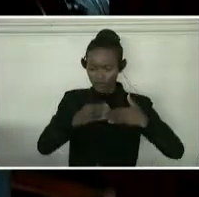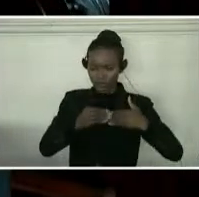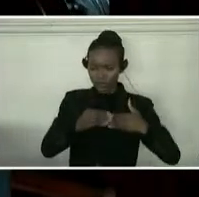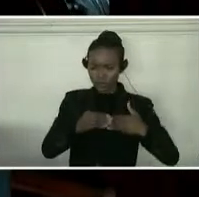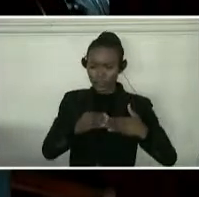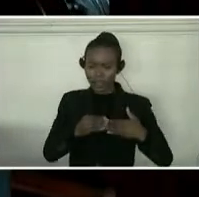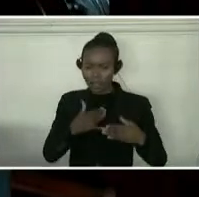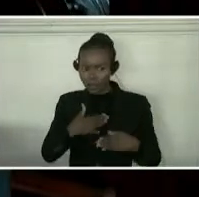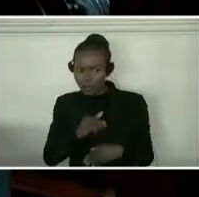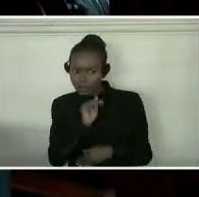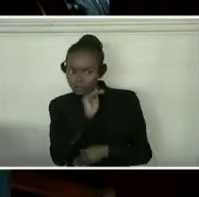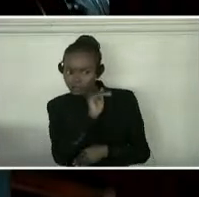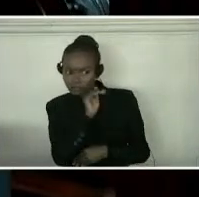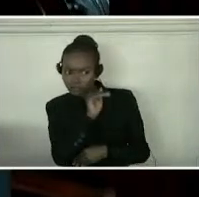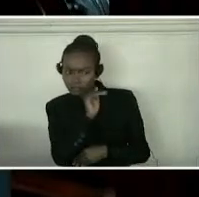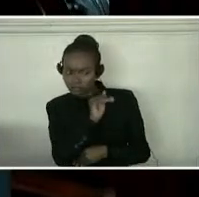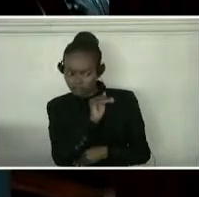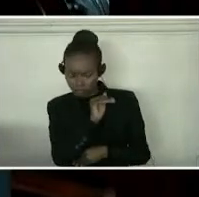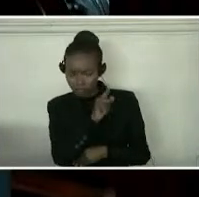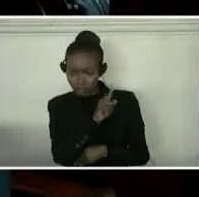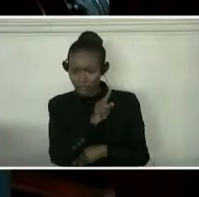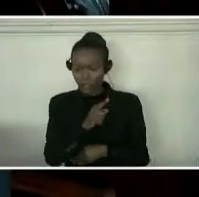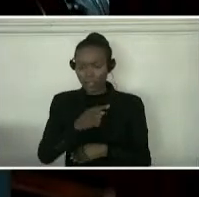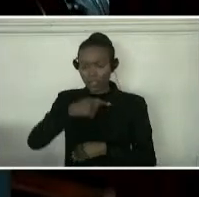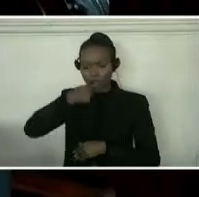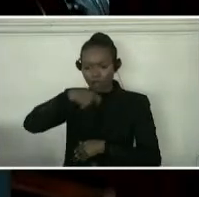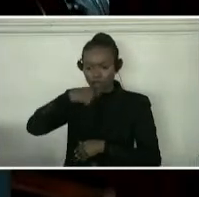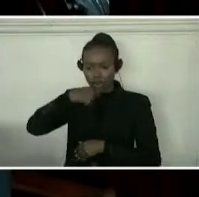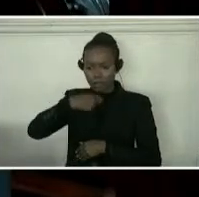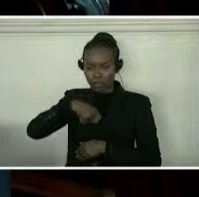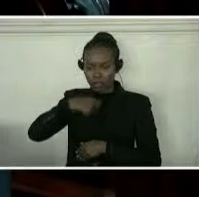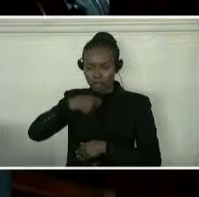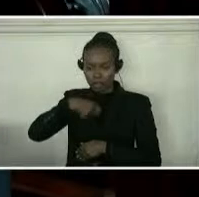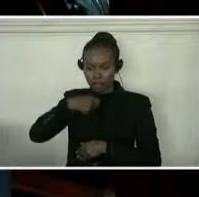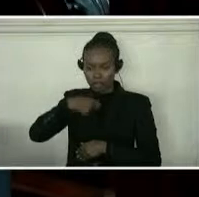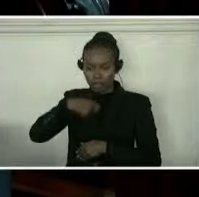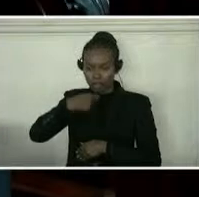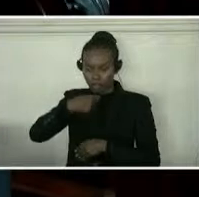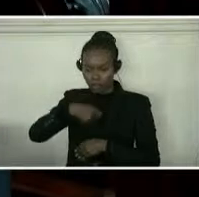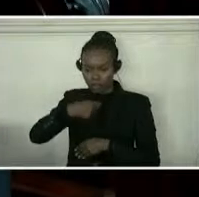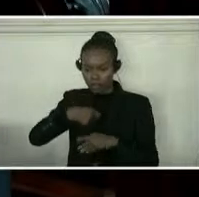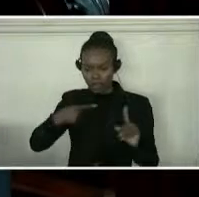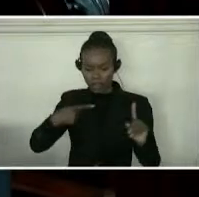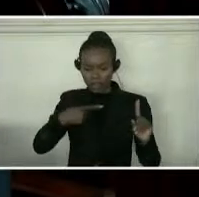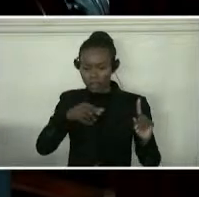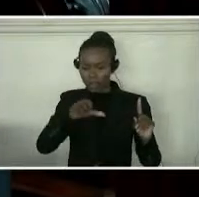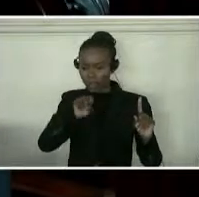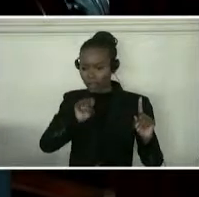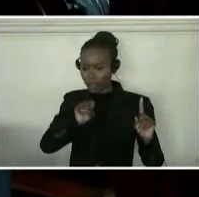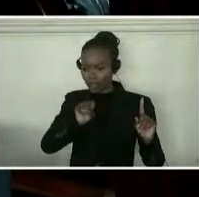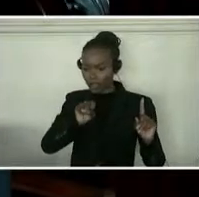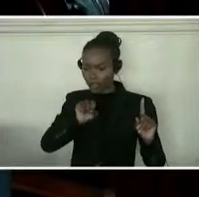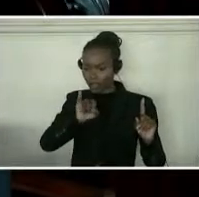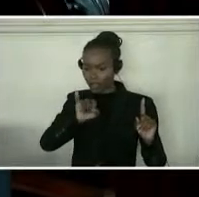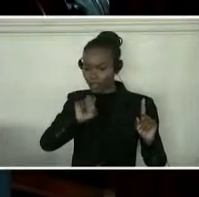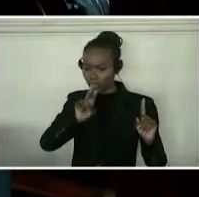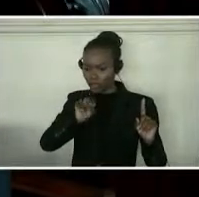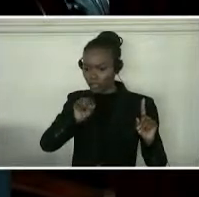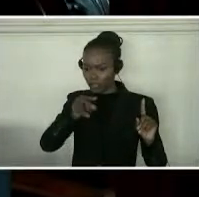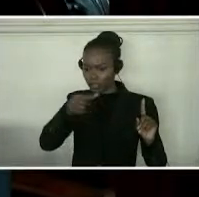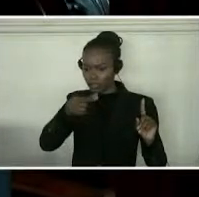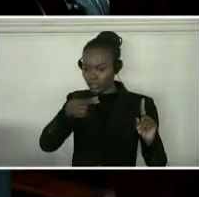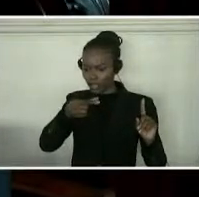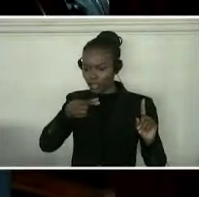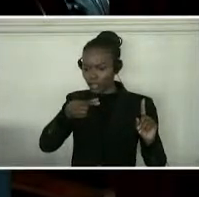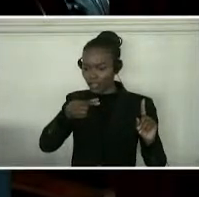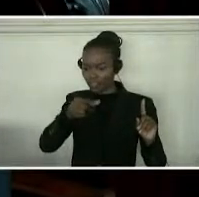i wanted to remind him you can't invite us to cape town we have honourable members who are